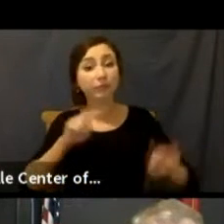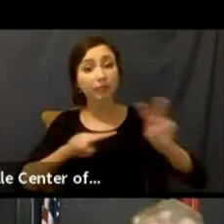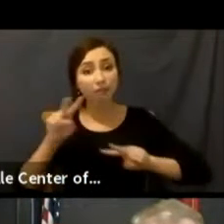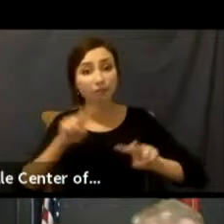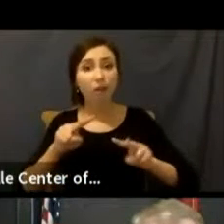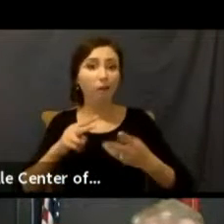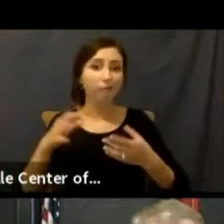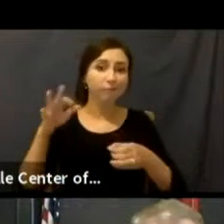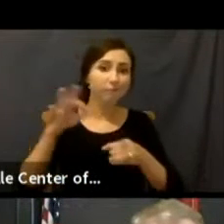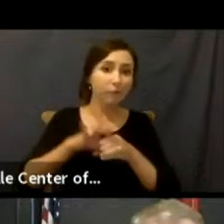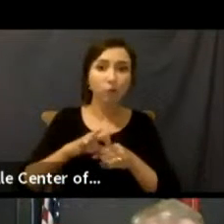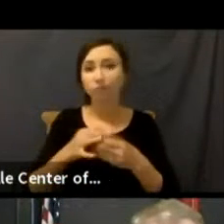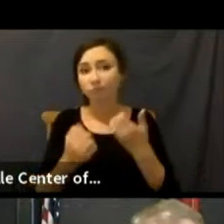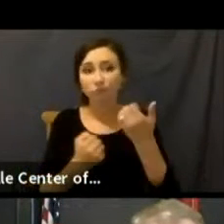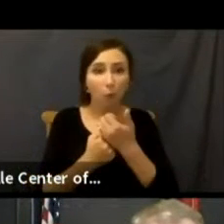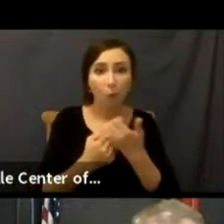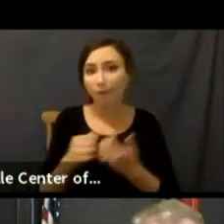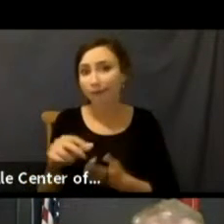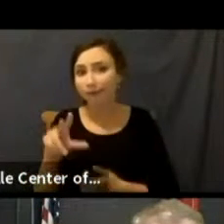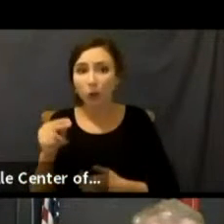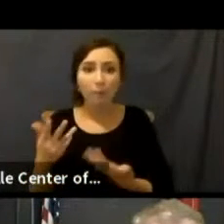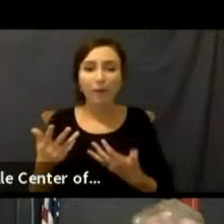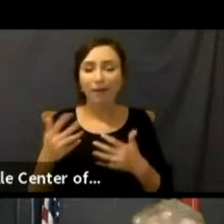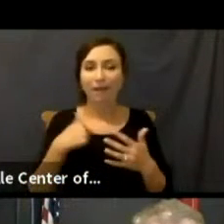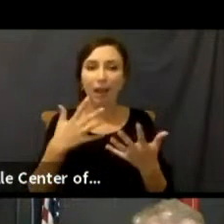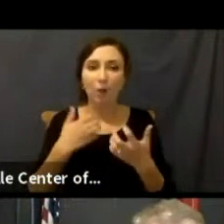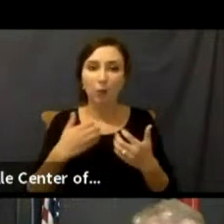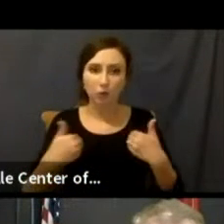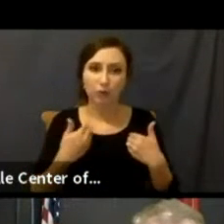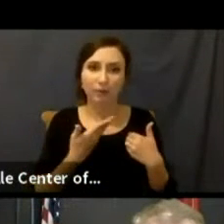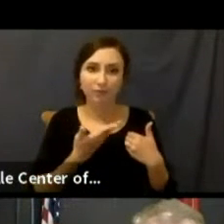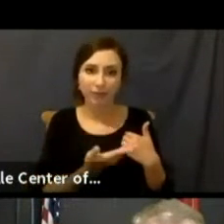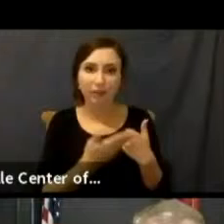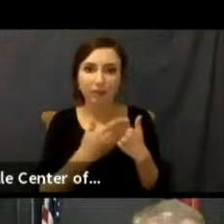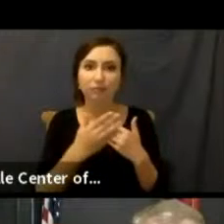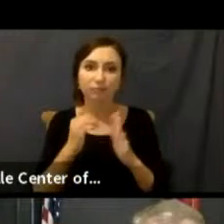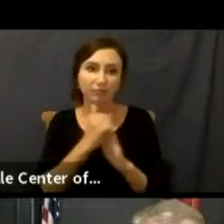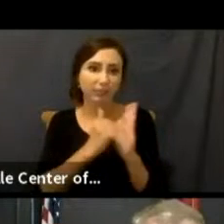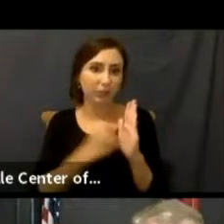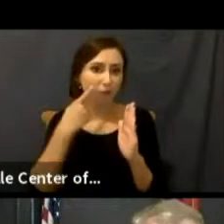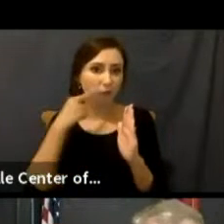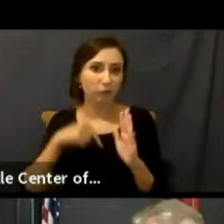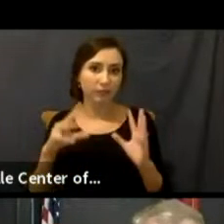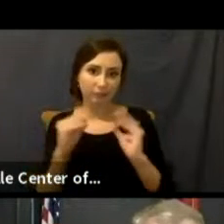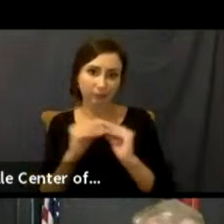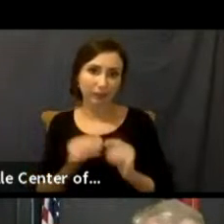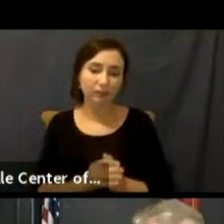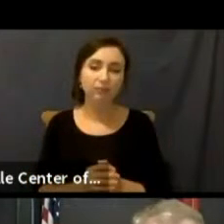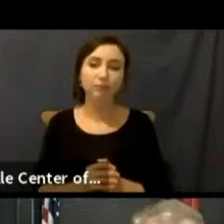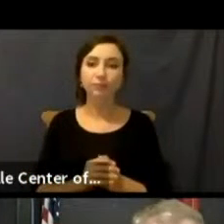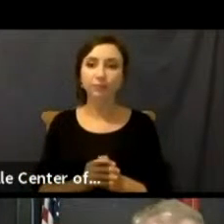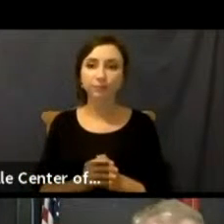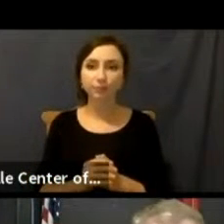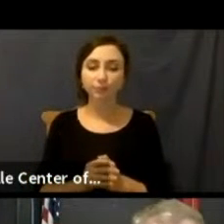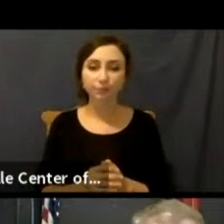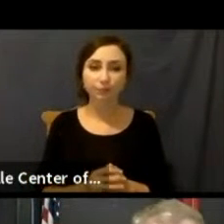vote it down as a group. But I would like to have it on the agenda for this meeting, please.